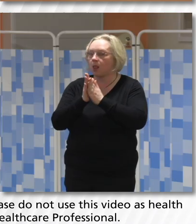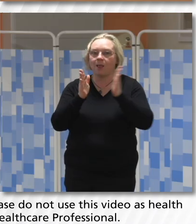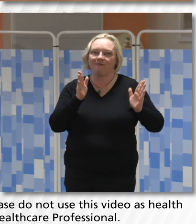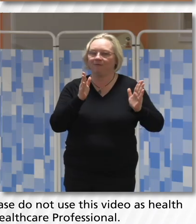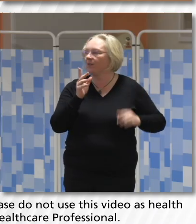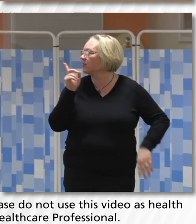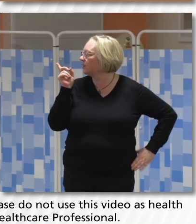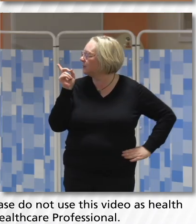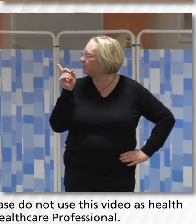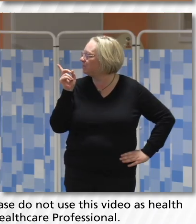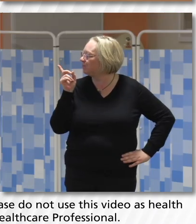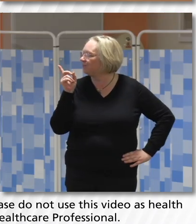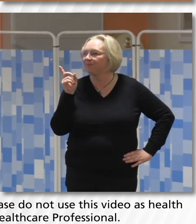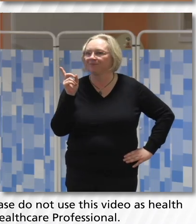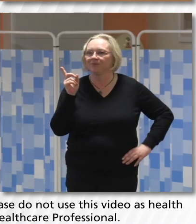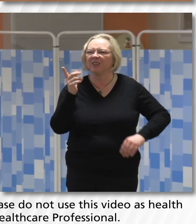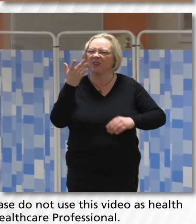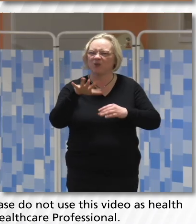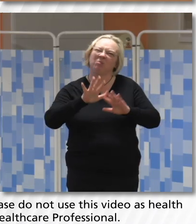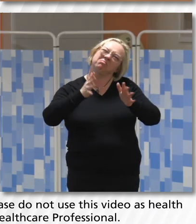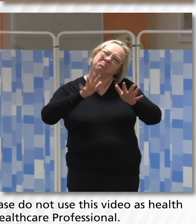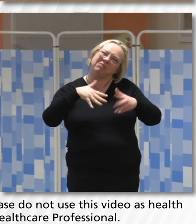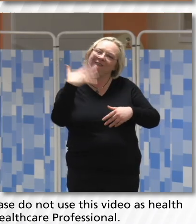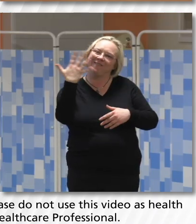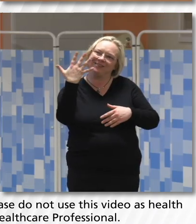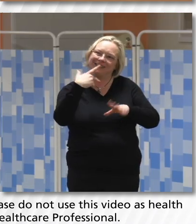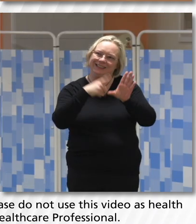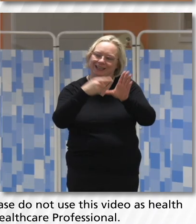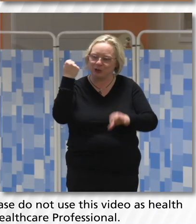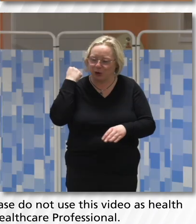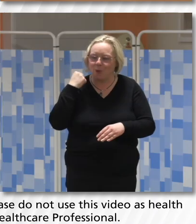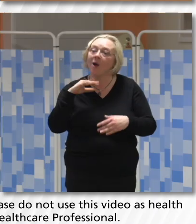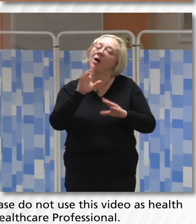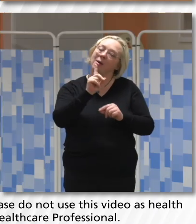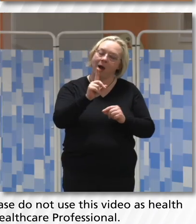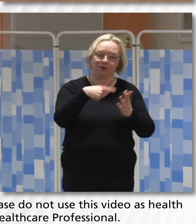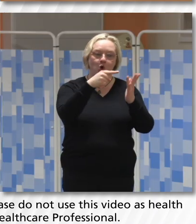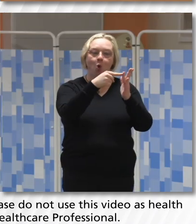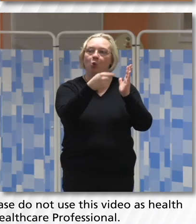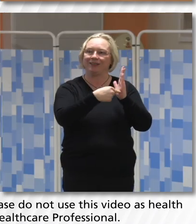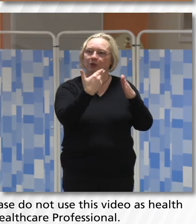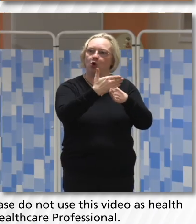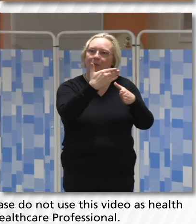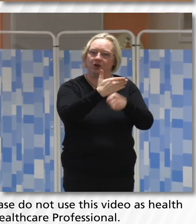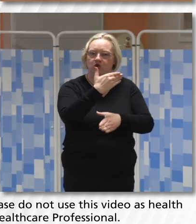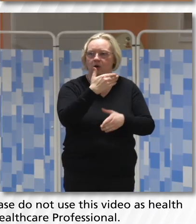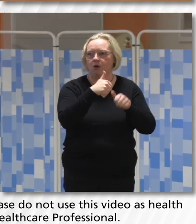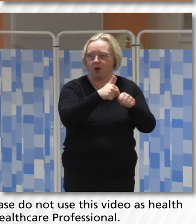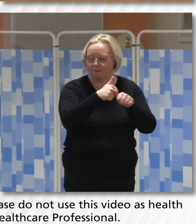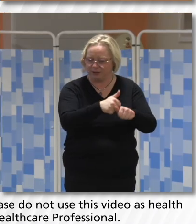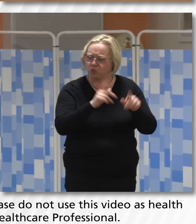left, and it is from about 15 years ago. But occupational therapists, most people think occupational